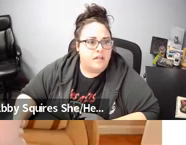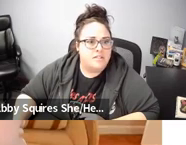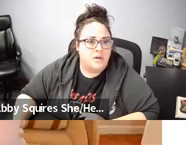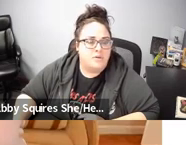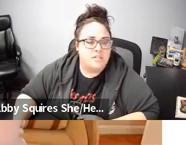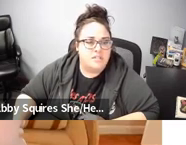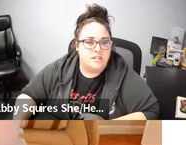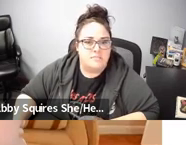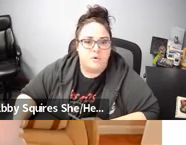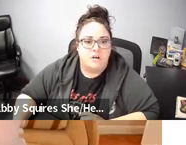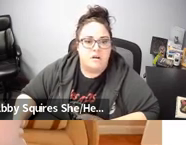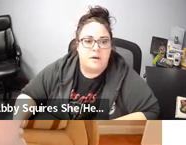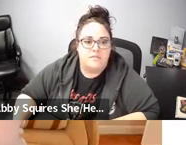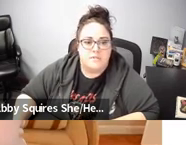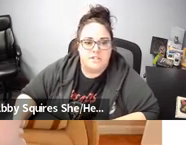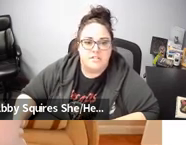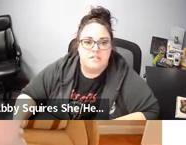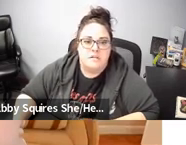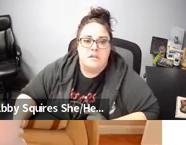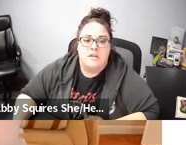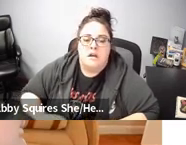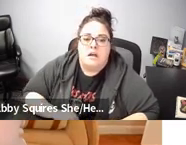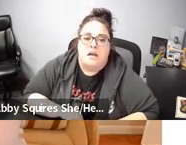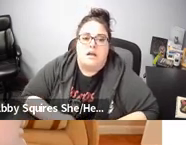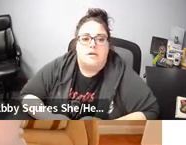All right, so this is just more about switches.